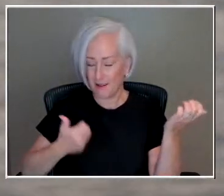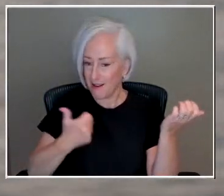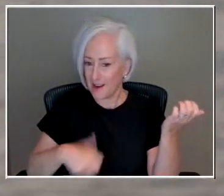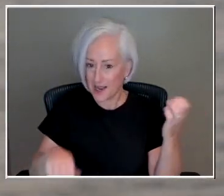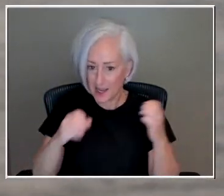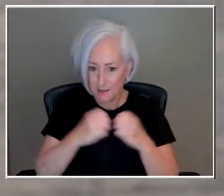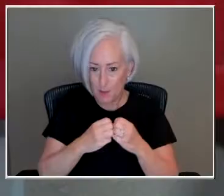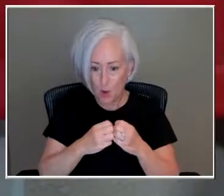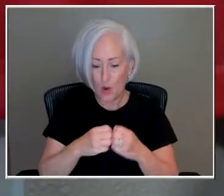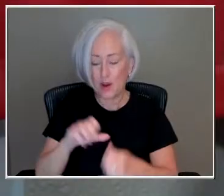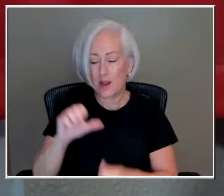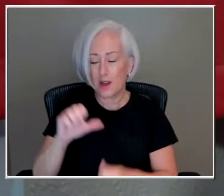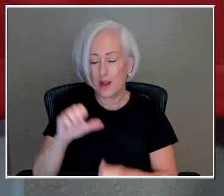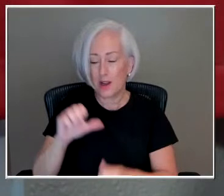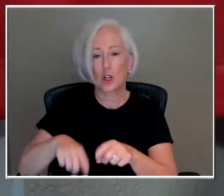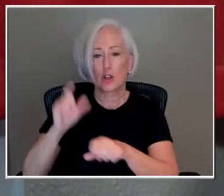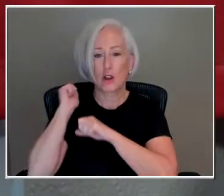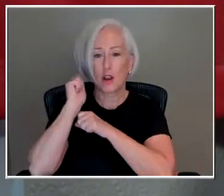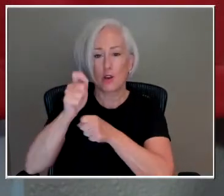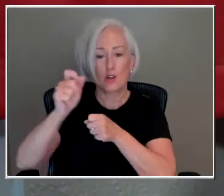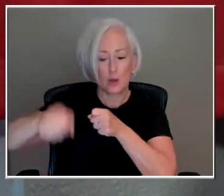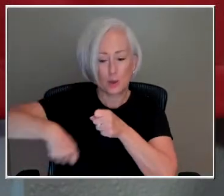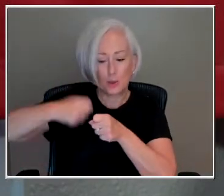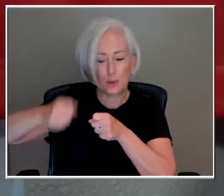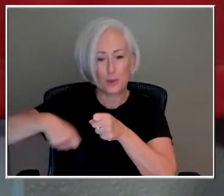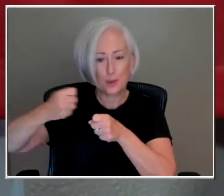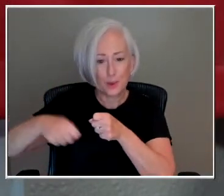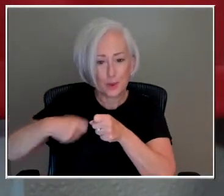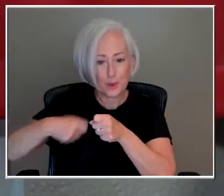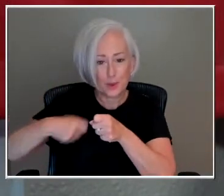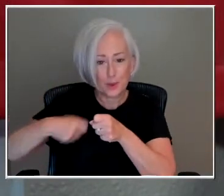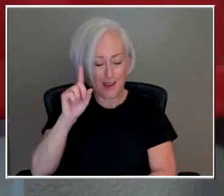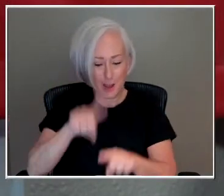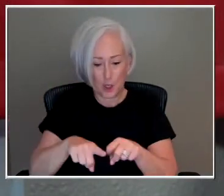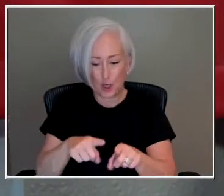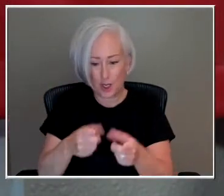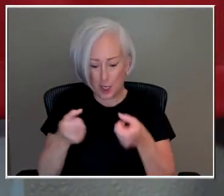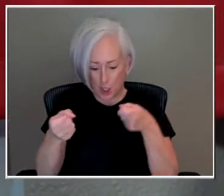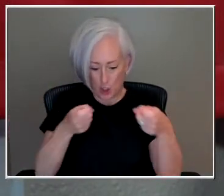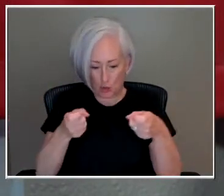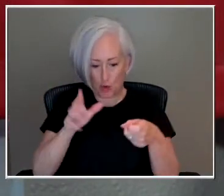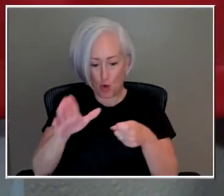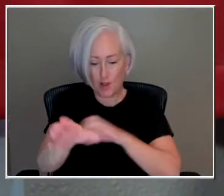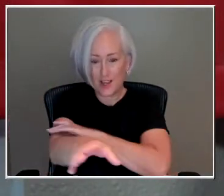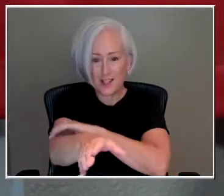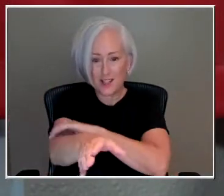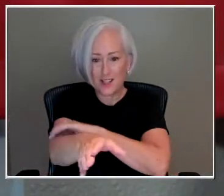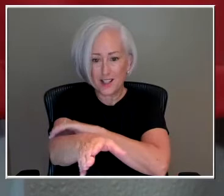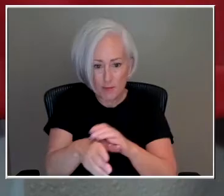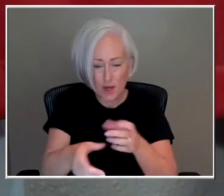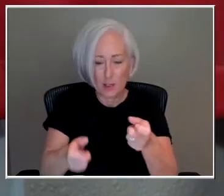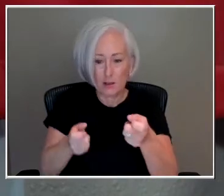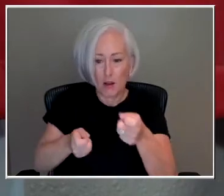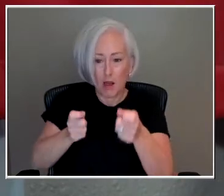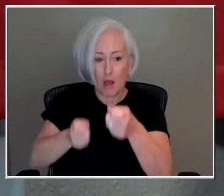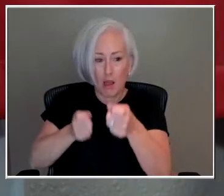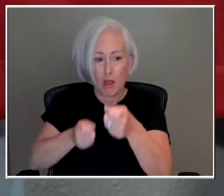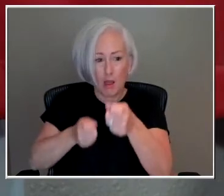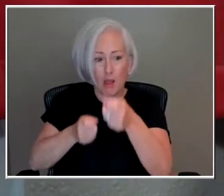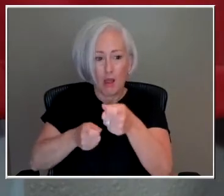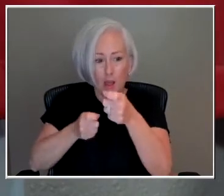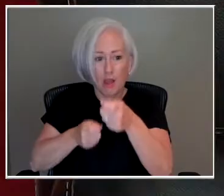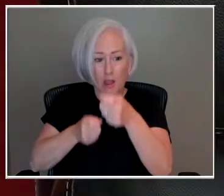couldn't hold my arm down, and I couldn't hold it still at all. And this right hand, it